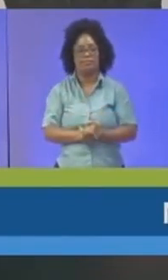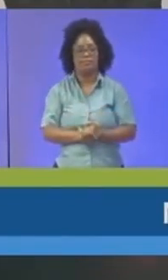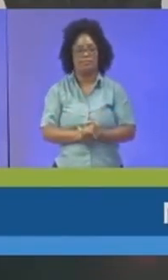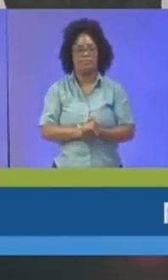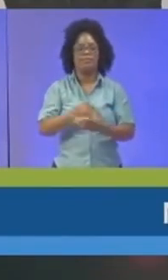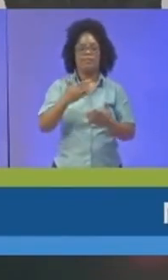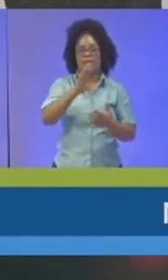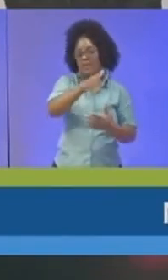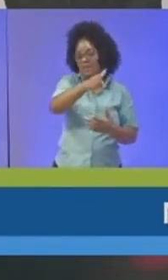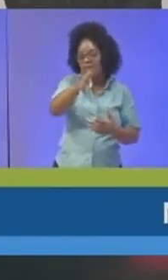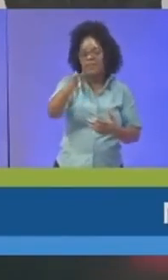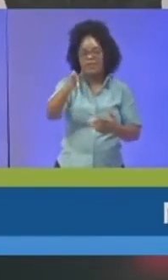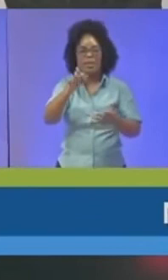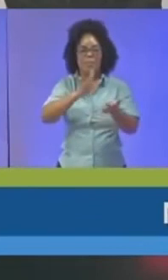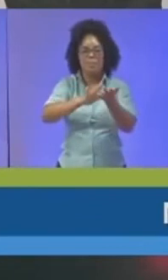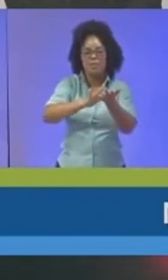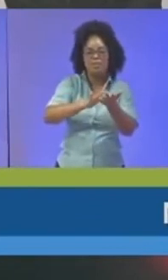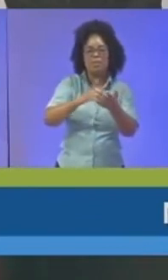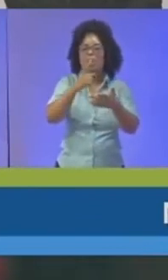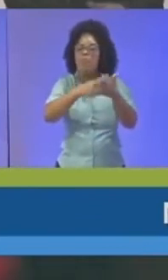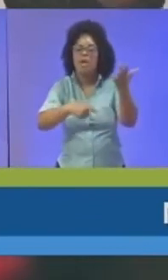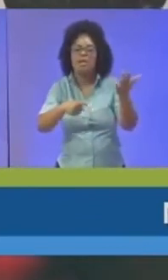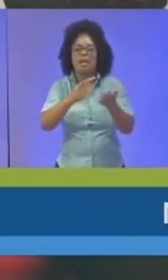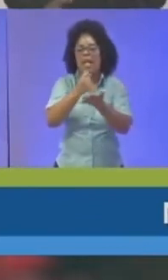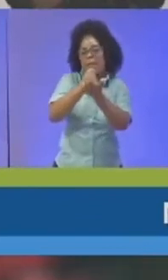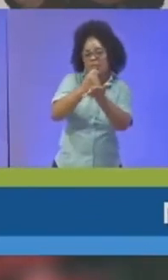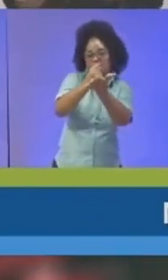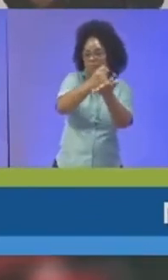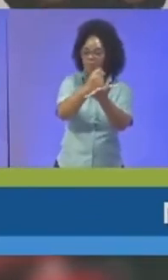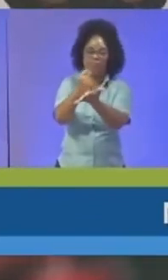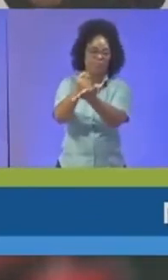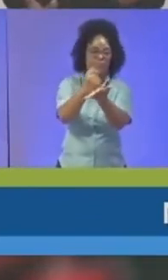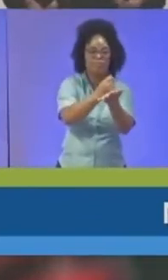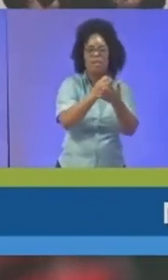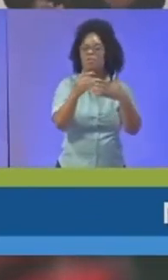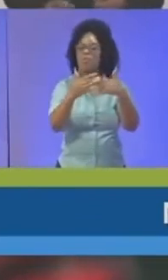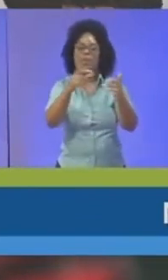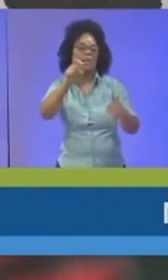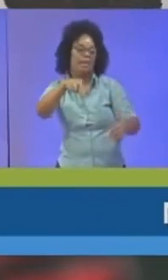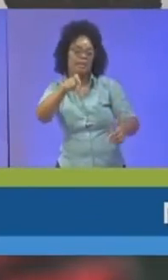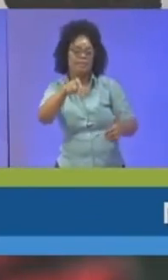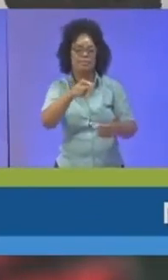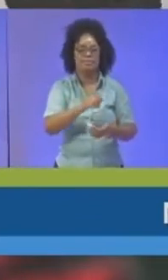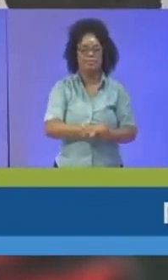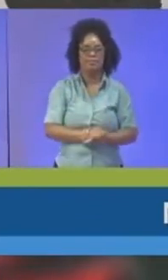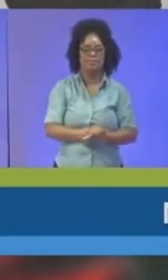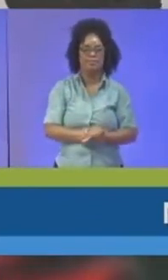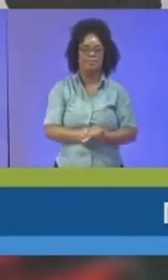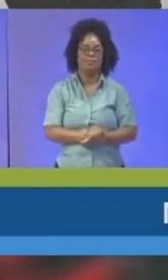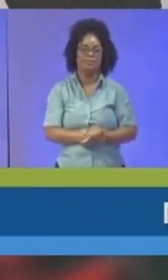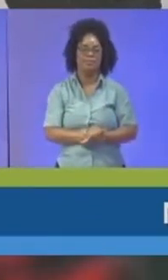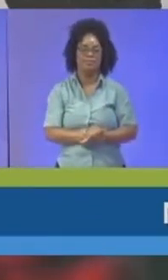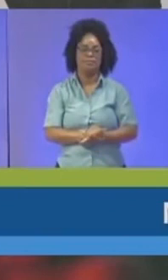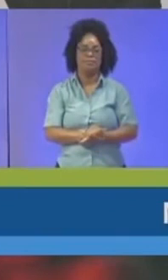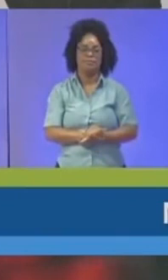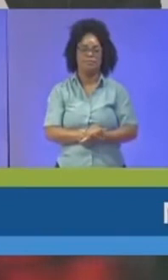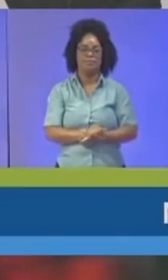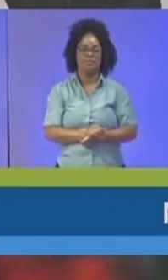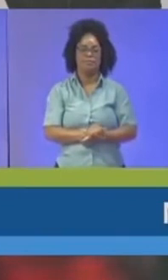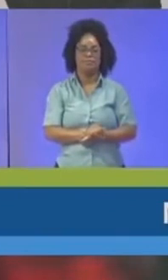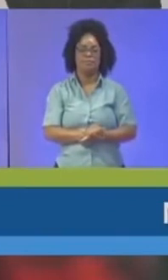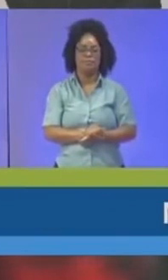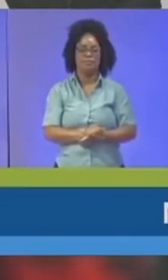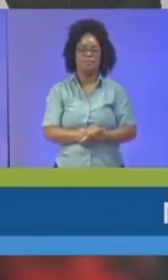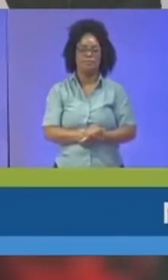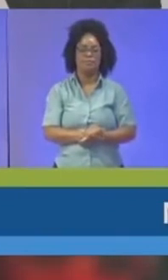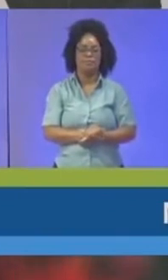drug interactions. Should we have anything, because different specialists prescribe different drugs, we reconcile those problems in a